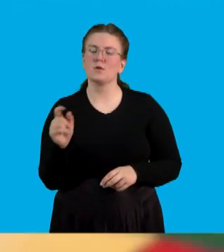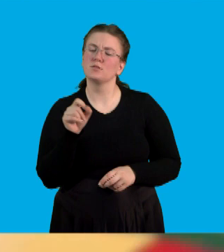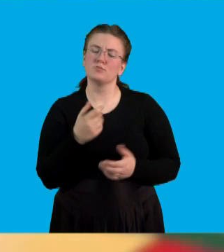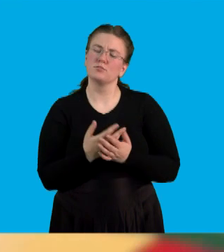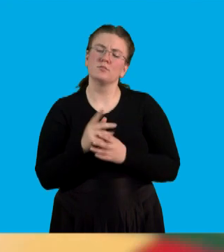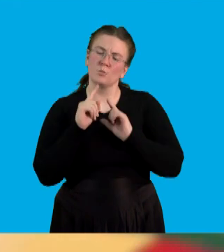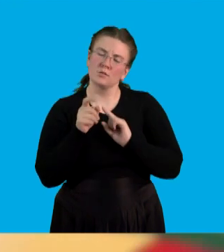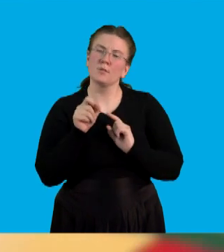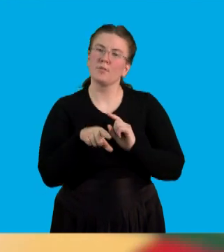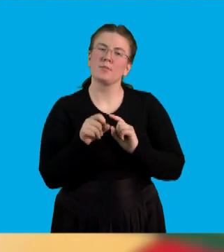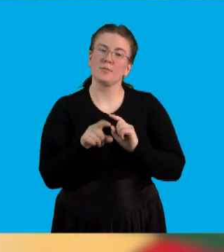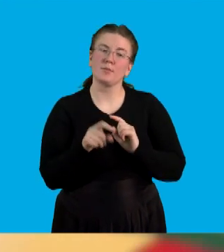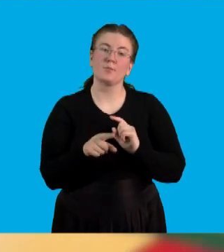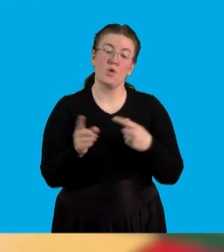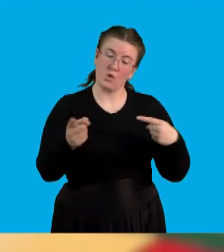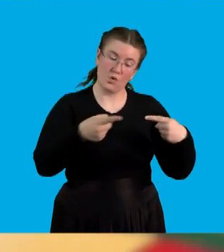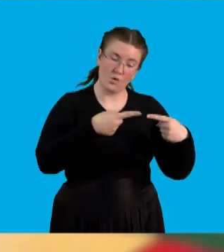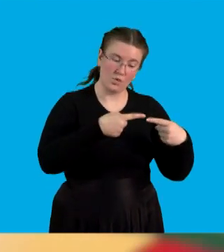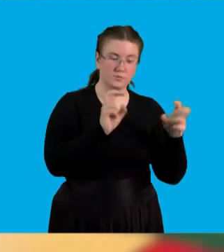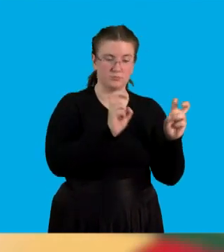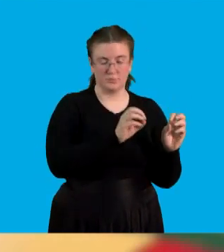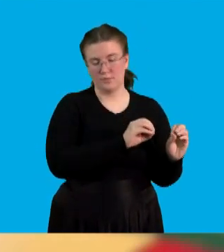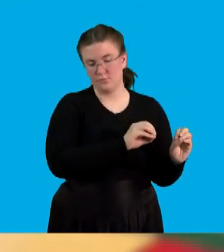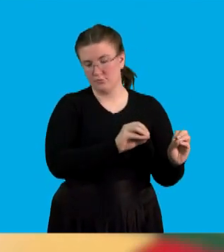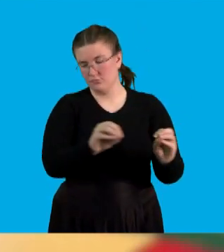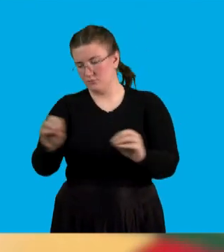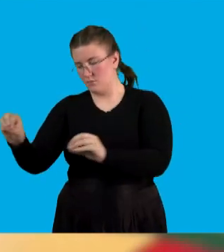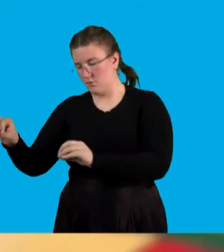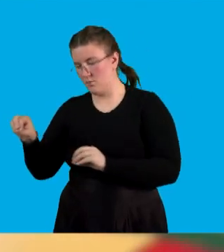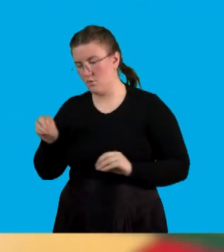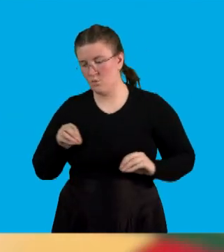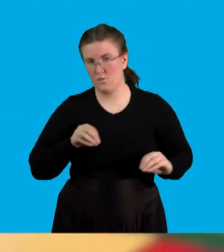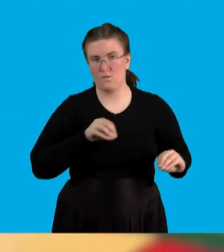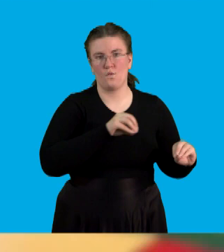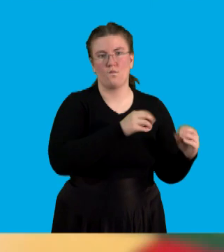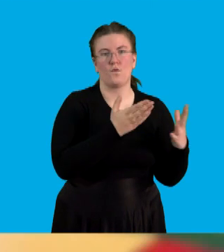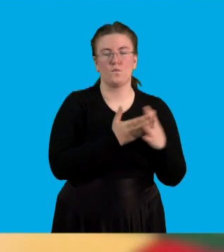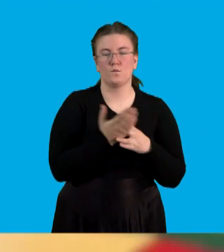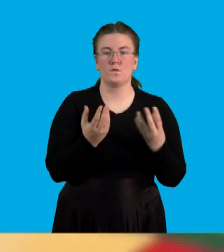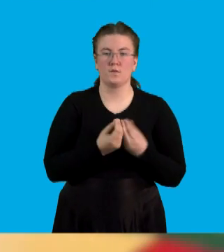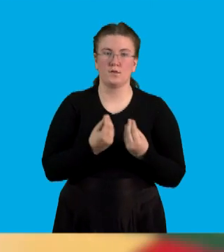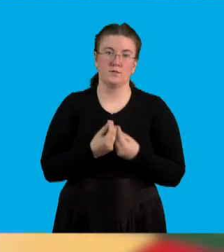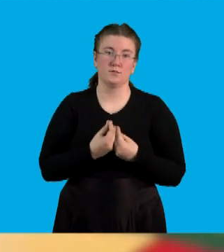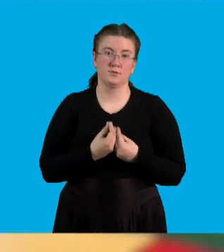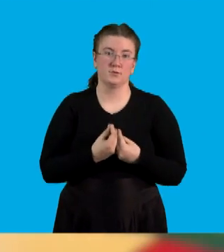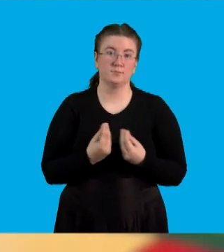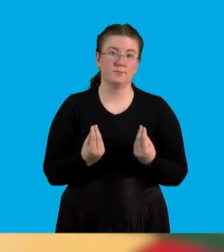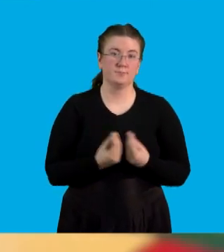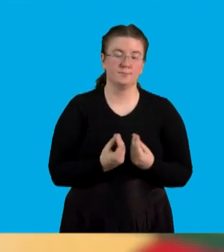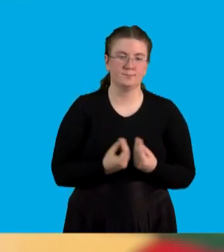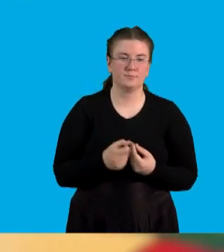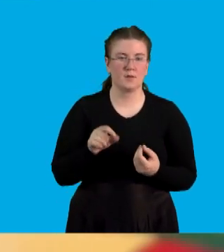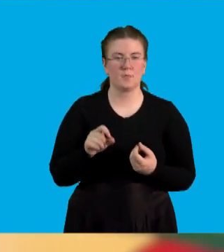and it is passing through that electrical current, it is passing through certain devices. Now those devices, what are they?